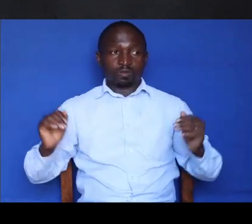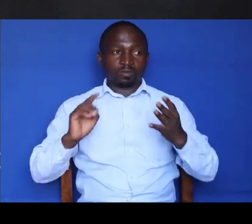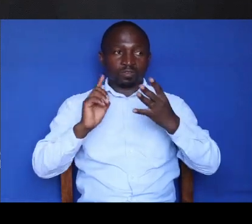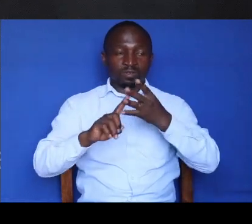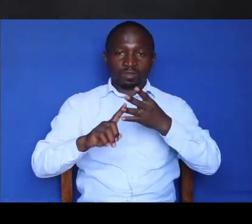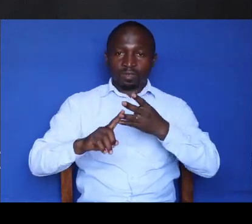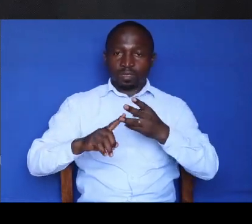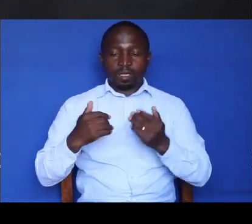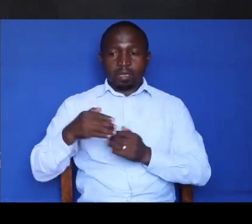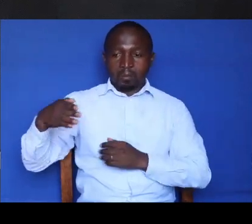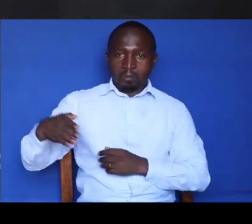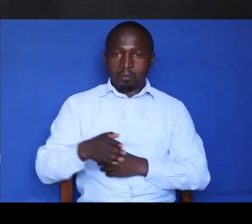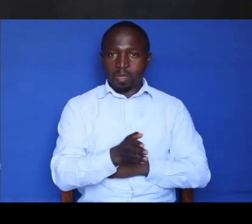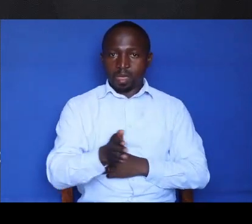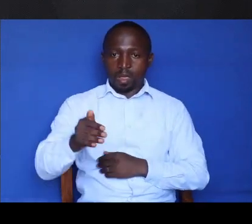incised